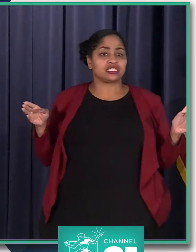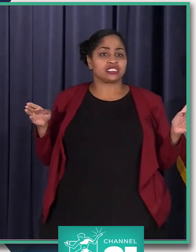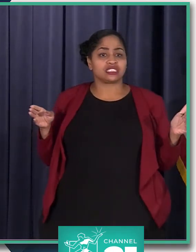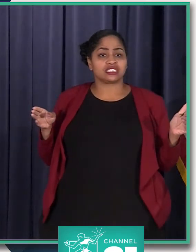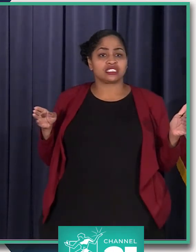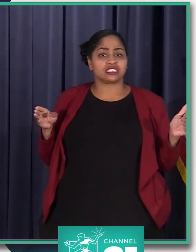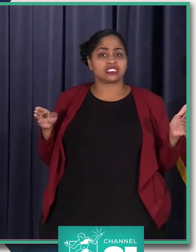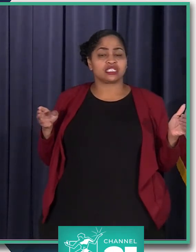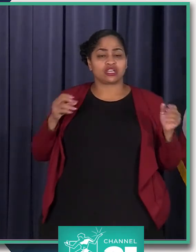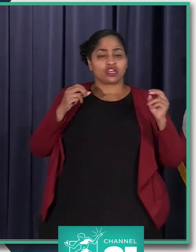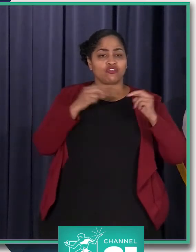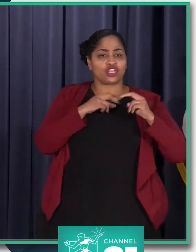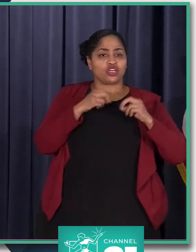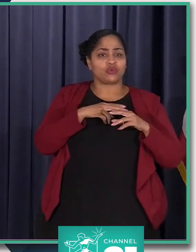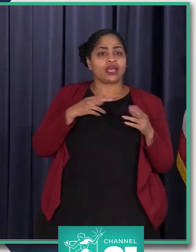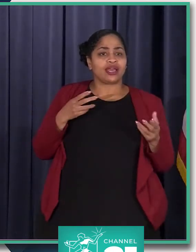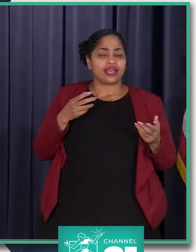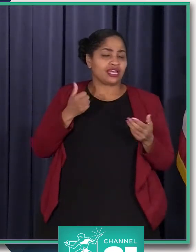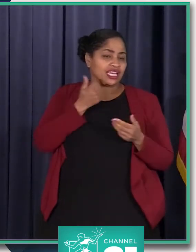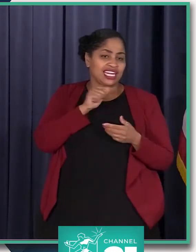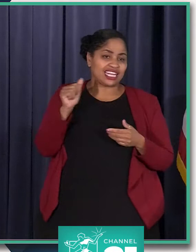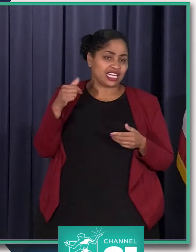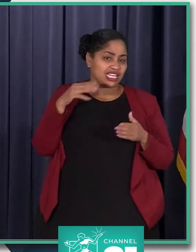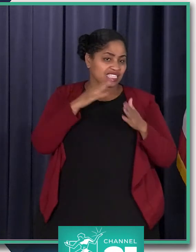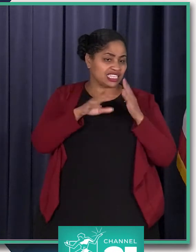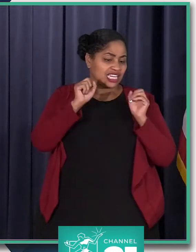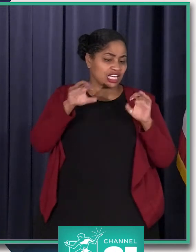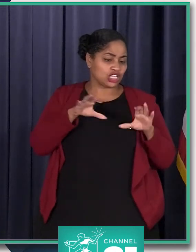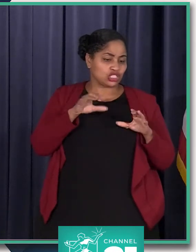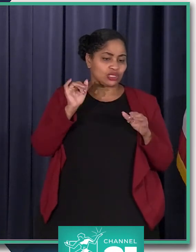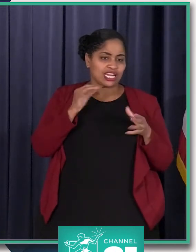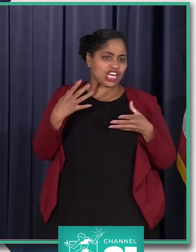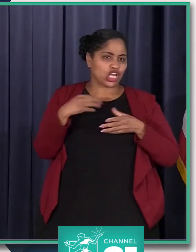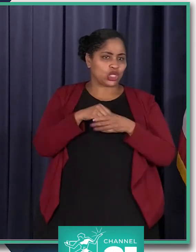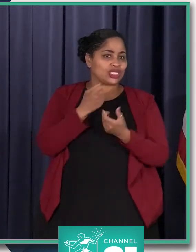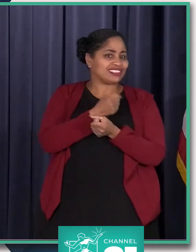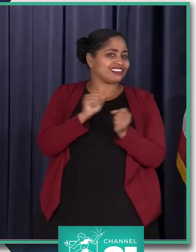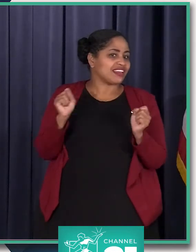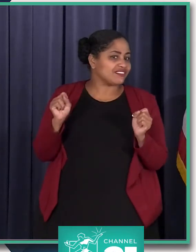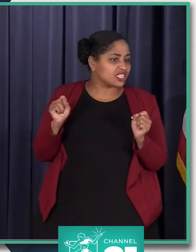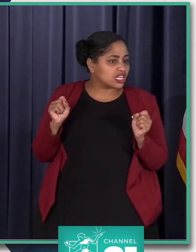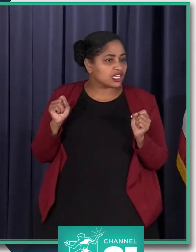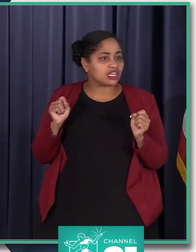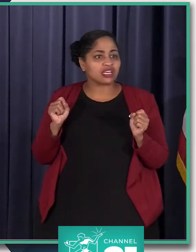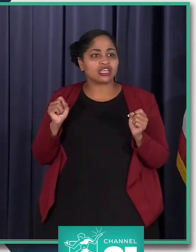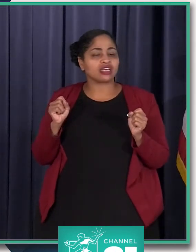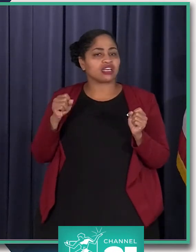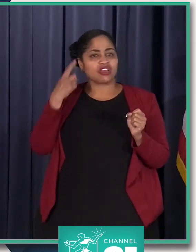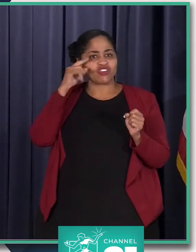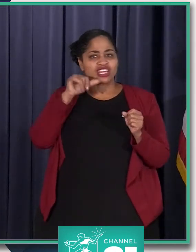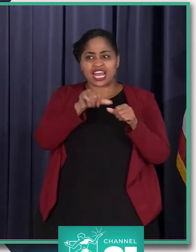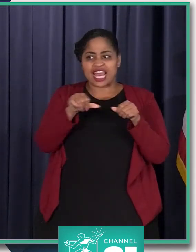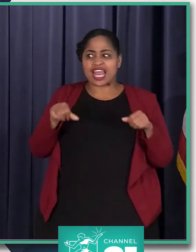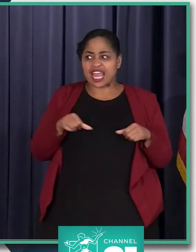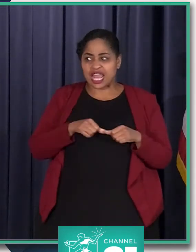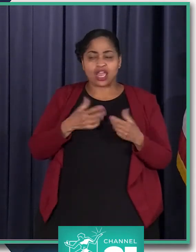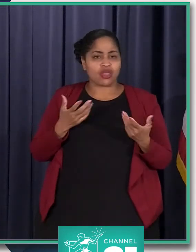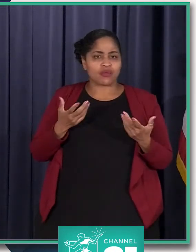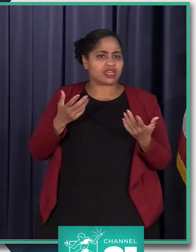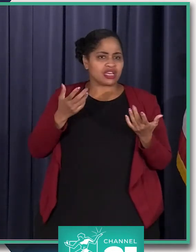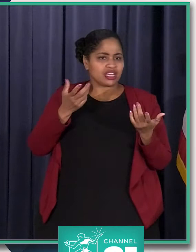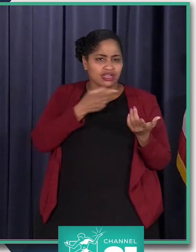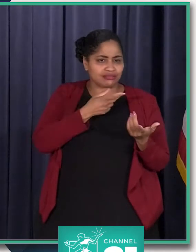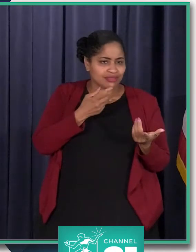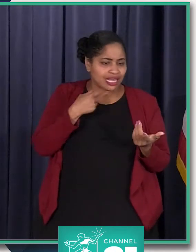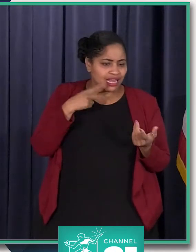like a subterranean freeway. If there was anything that the city could do to like improve safety along that stretch, given that like if anybody's ever